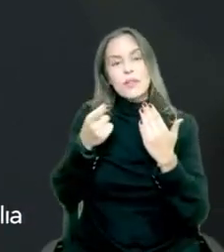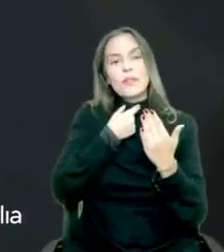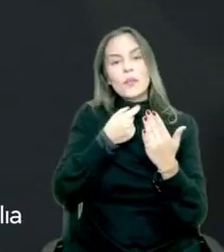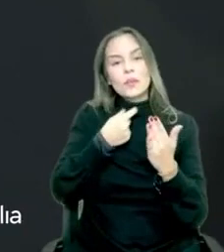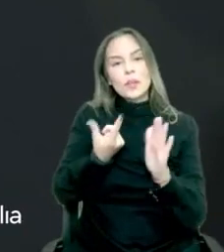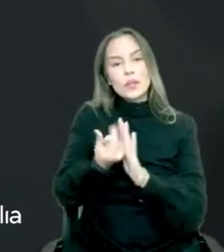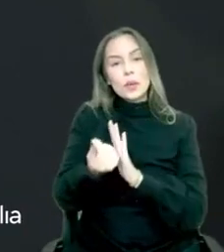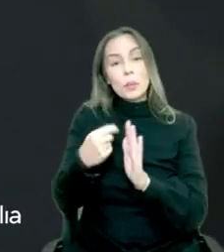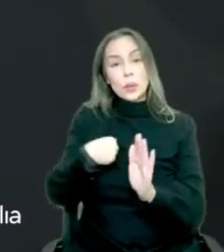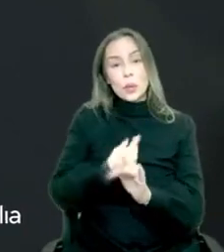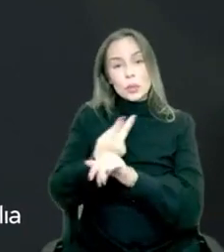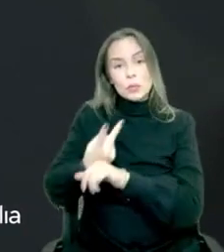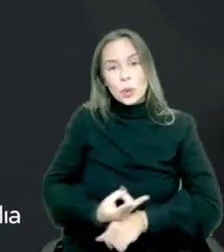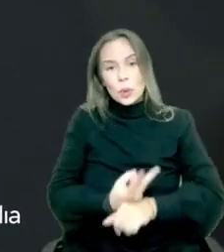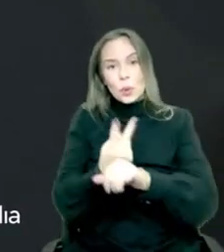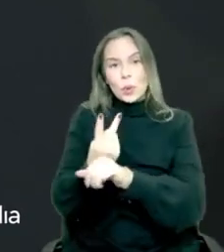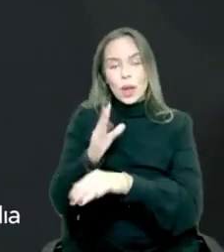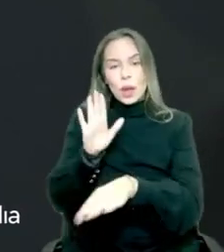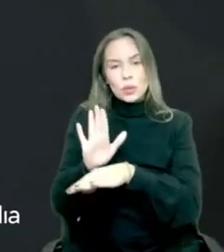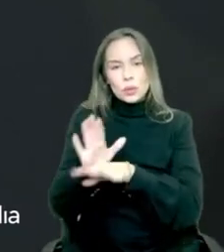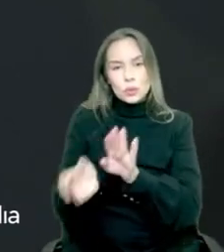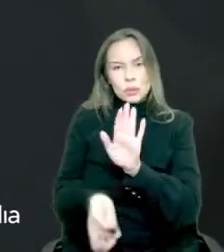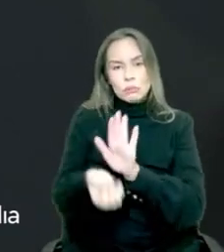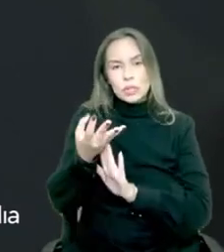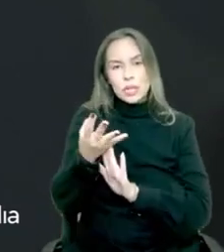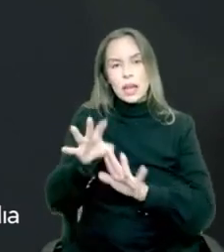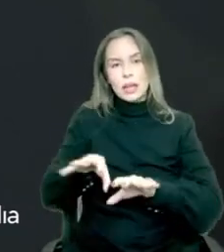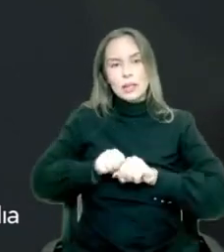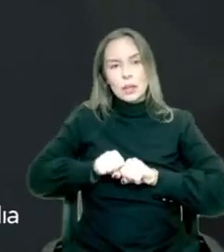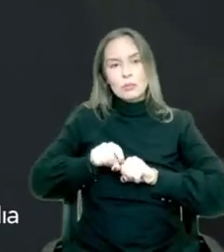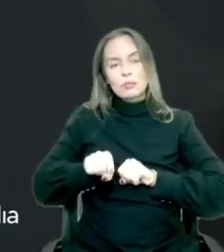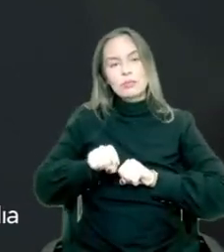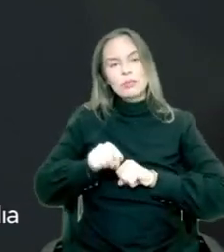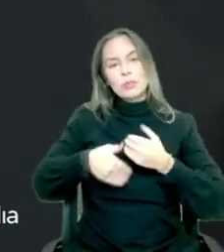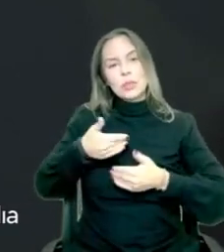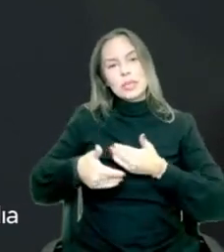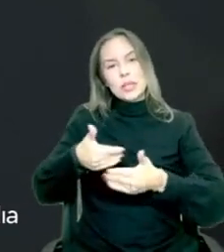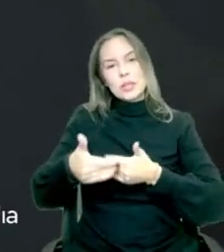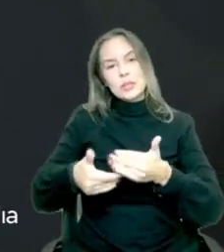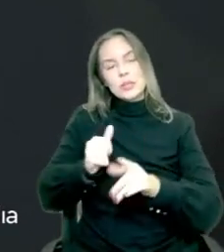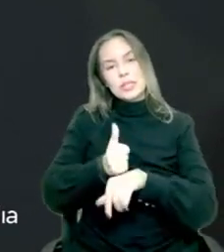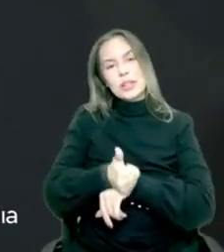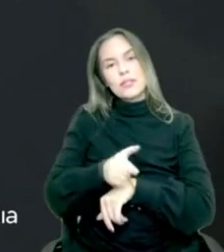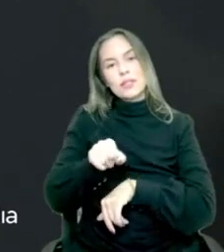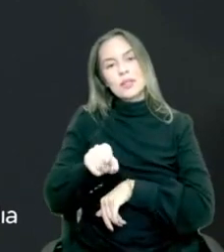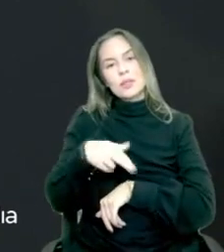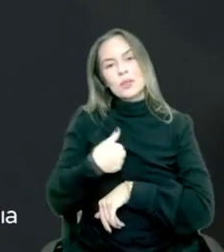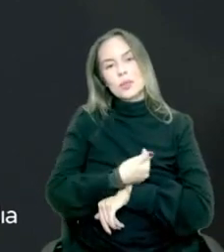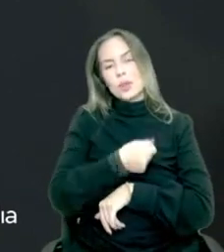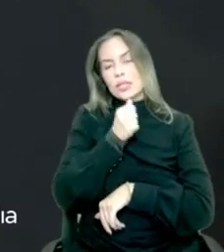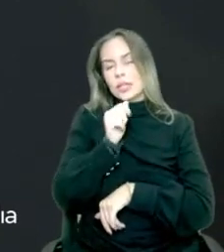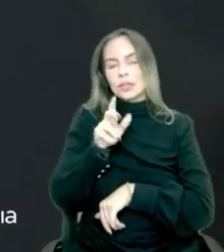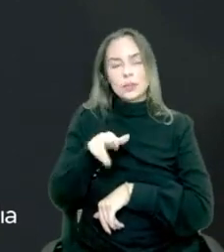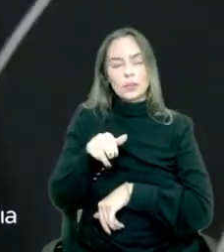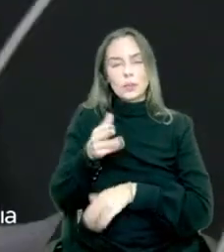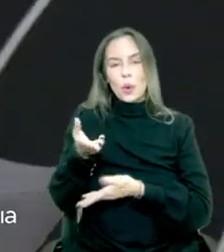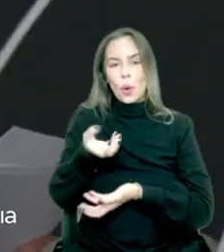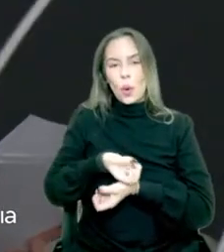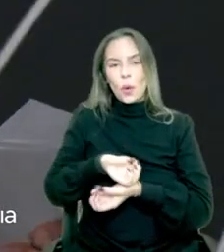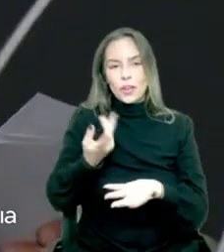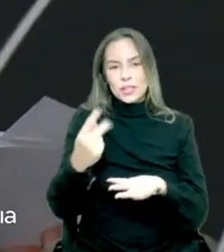greater adoption of our processes or our services that we can provide to them. So those are a couple examples.